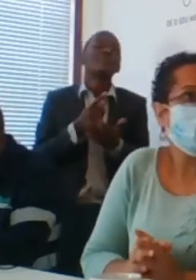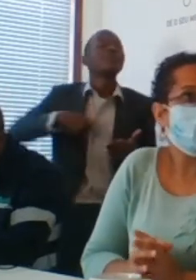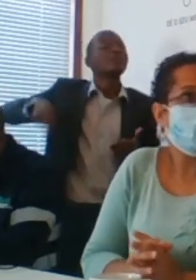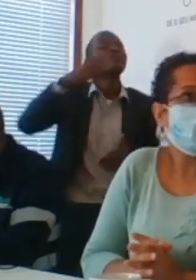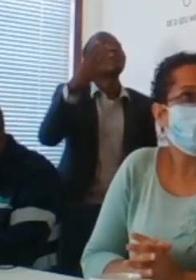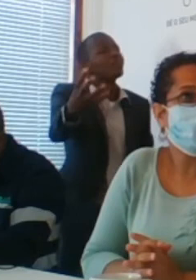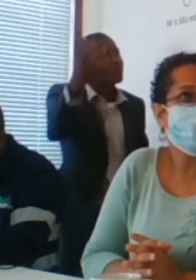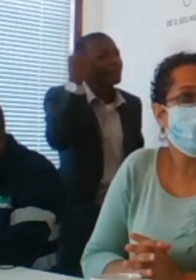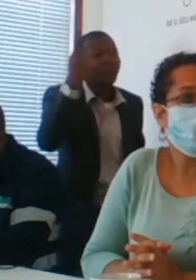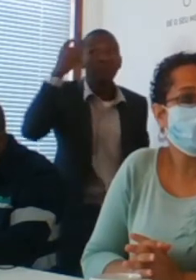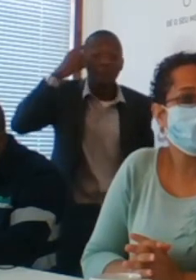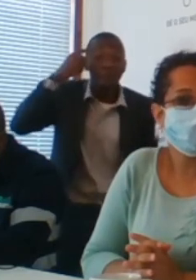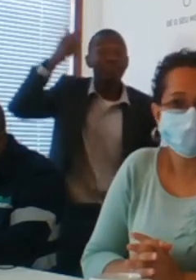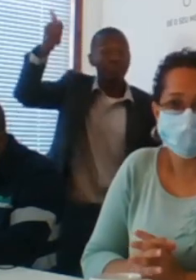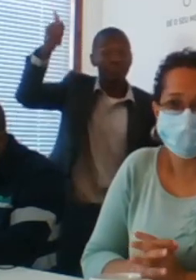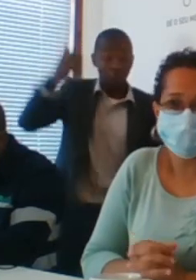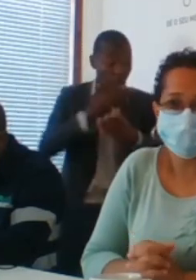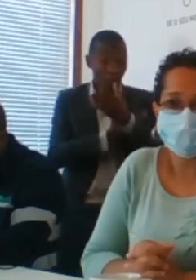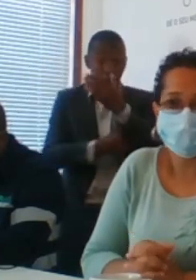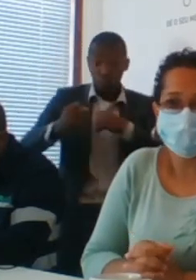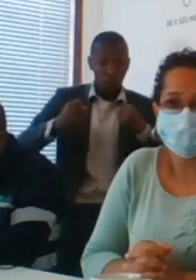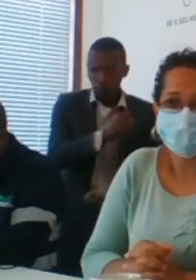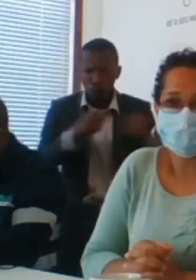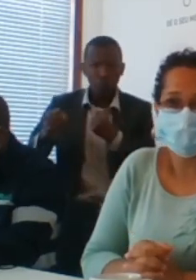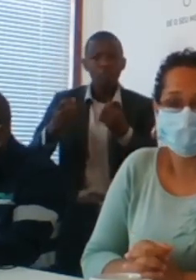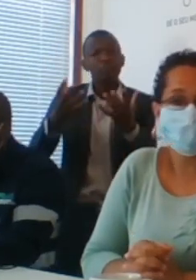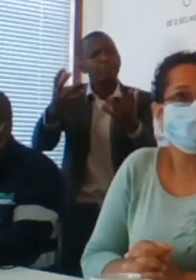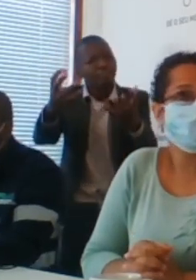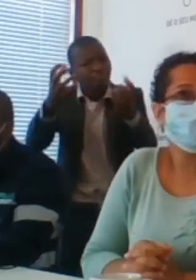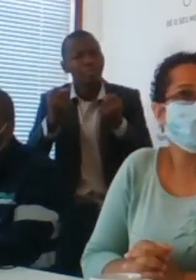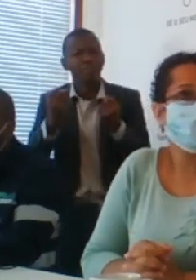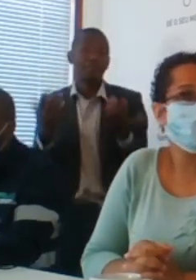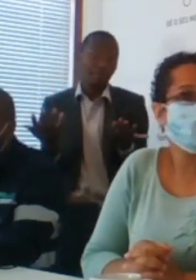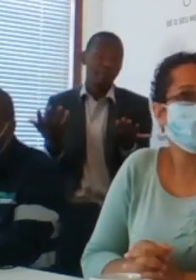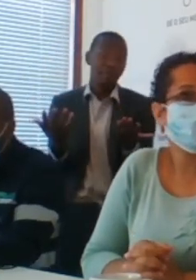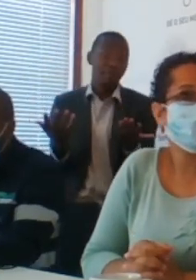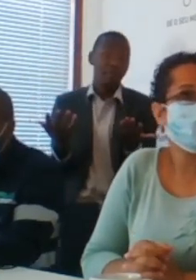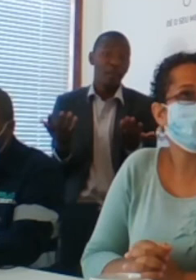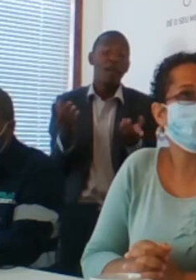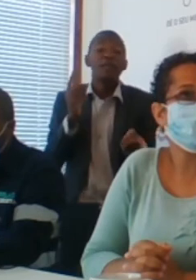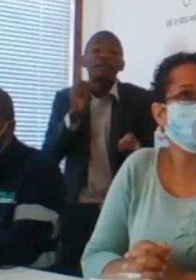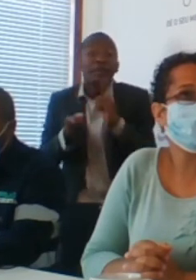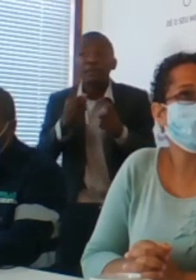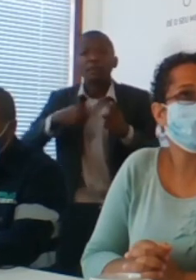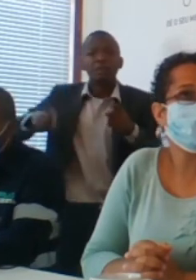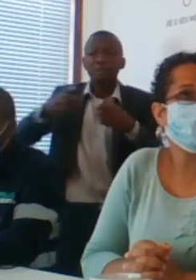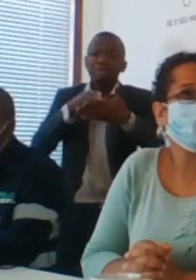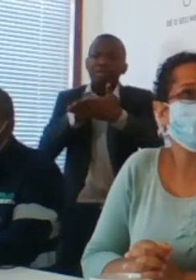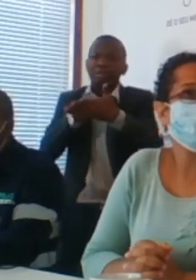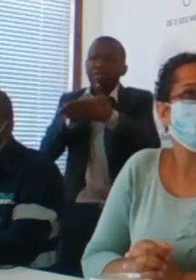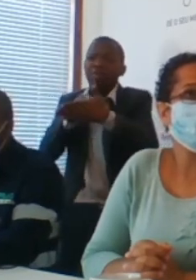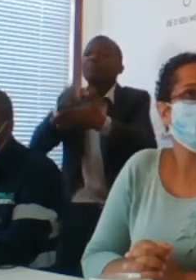we have super talent, we have skills. But even if we display our skills, certificates through them, they